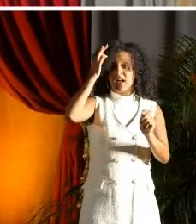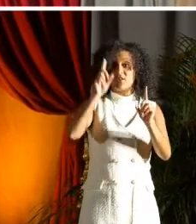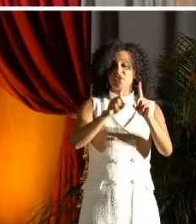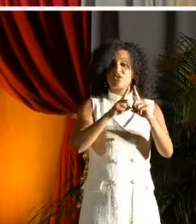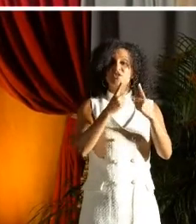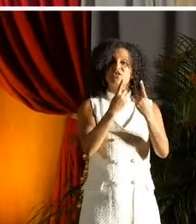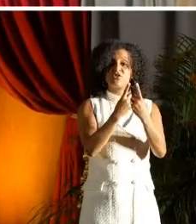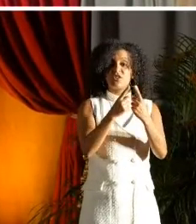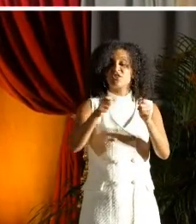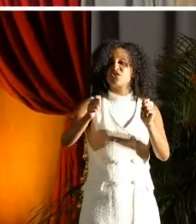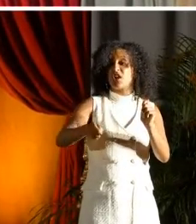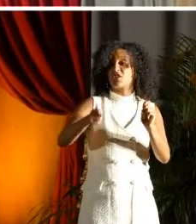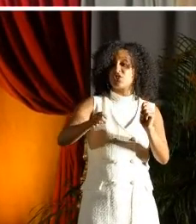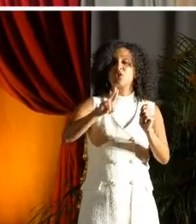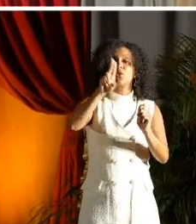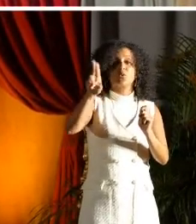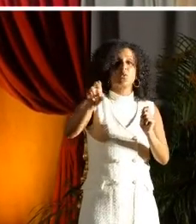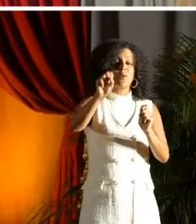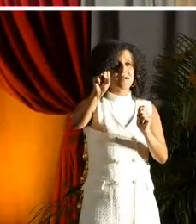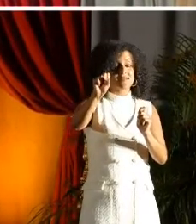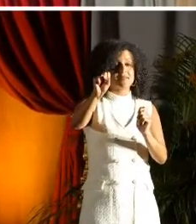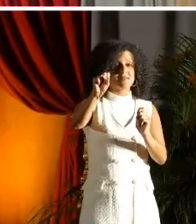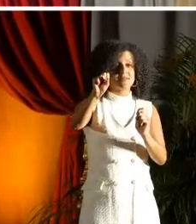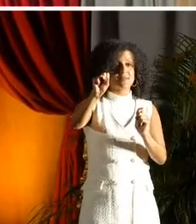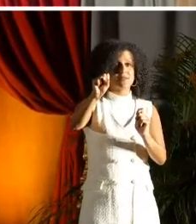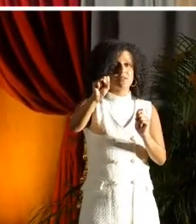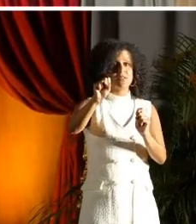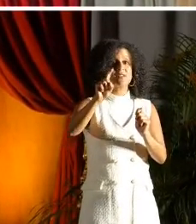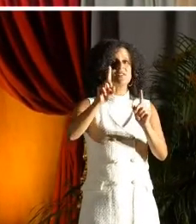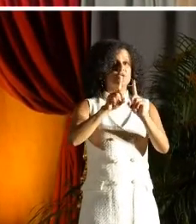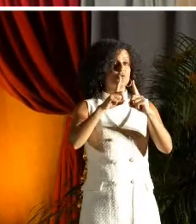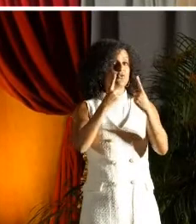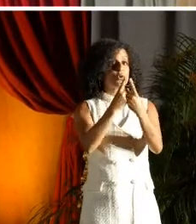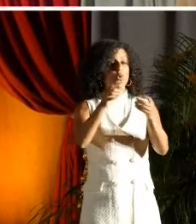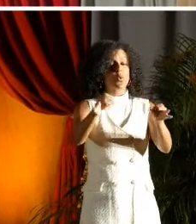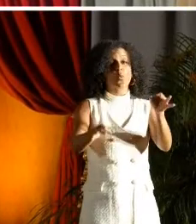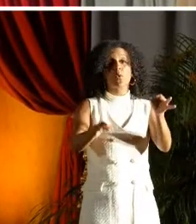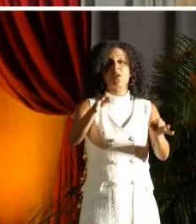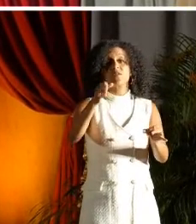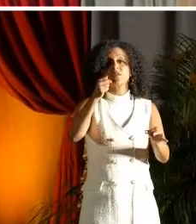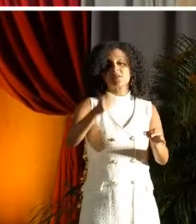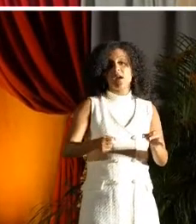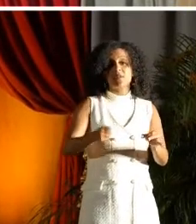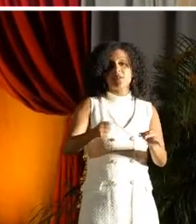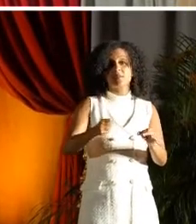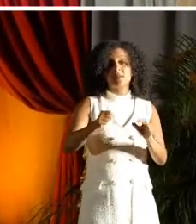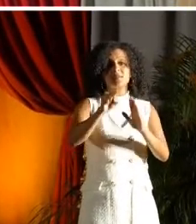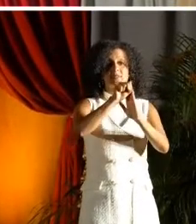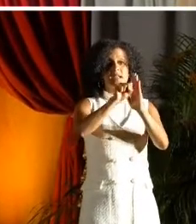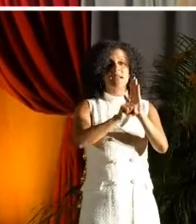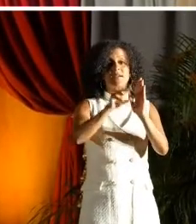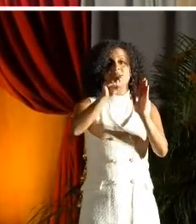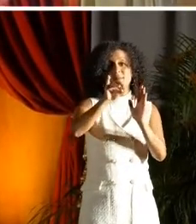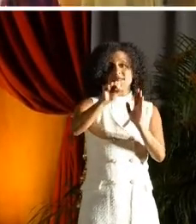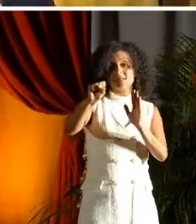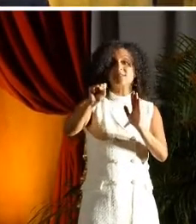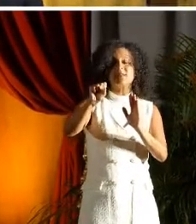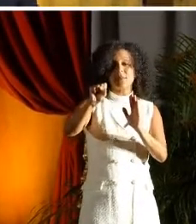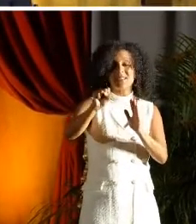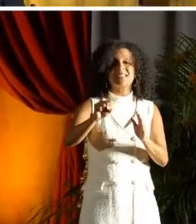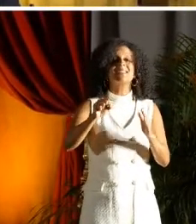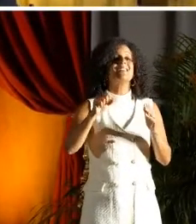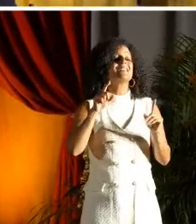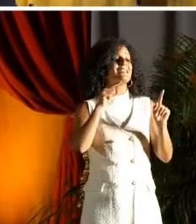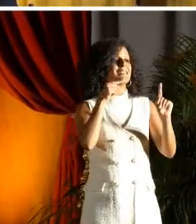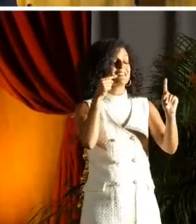district judge in the United States District Court for the Southern District of Mississippi. He